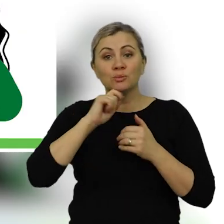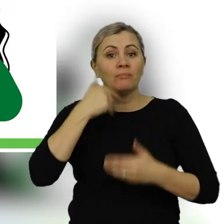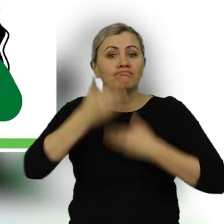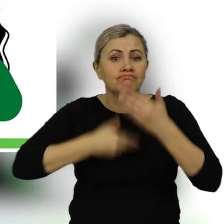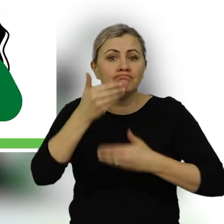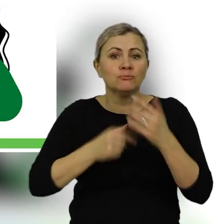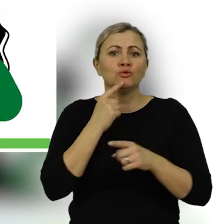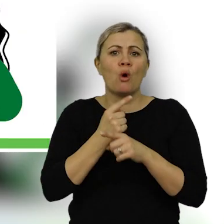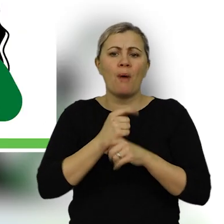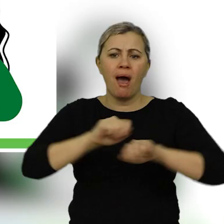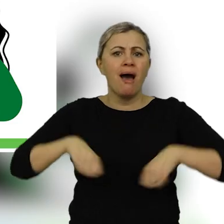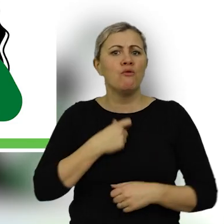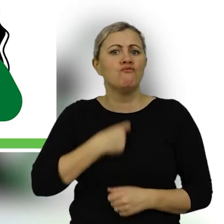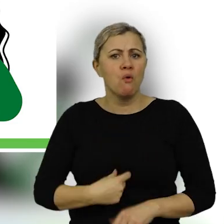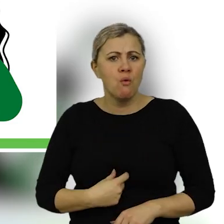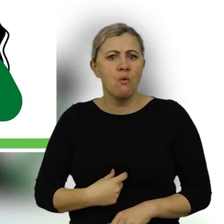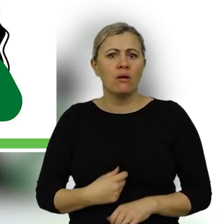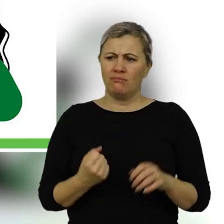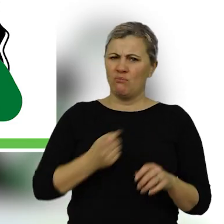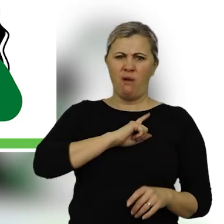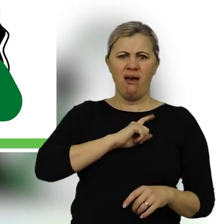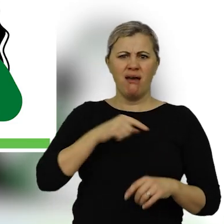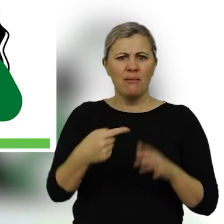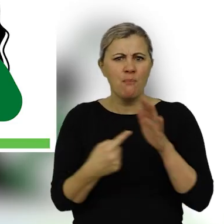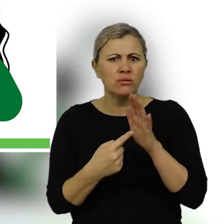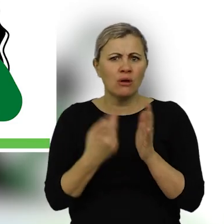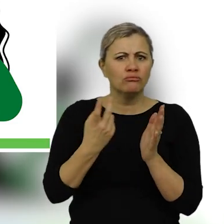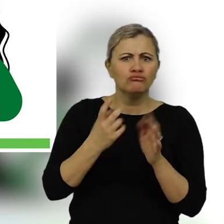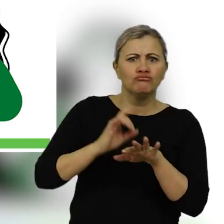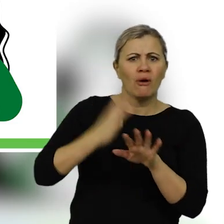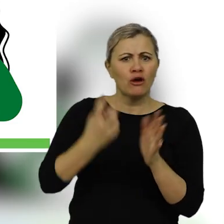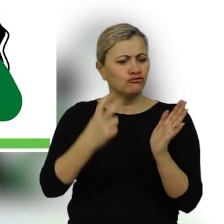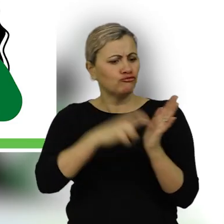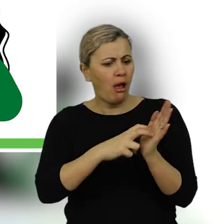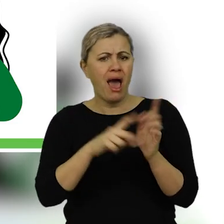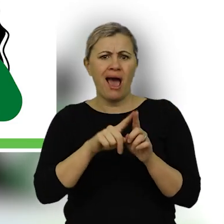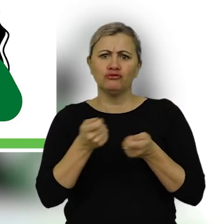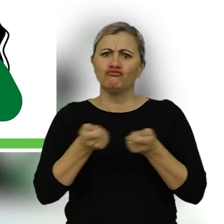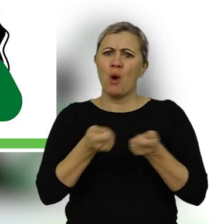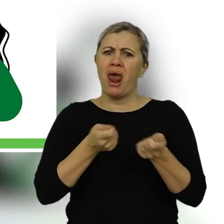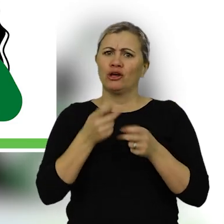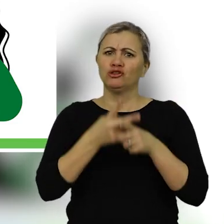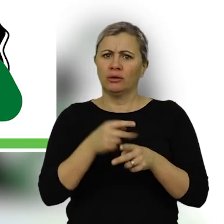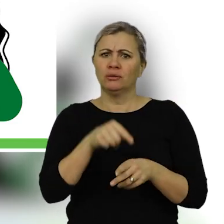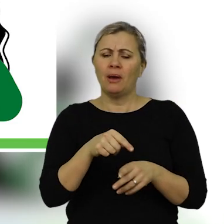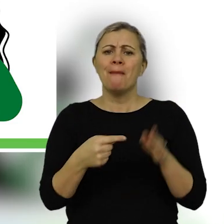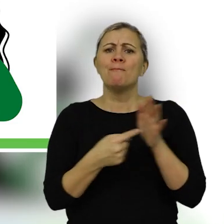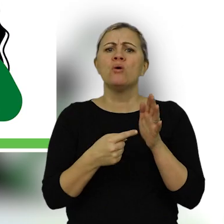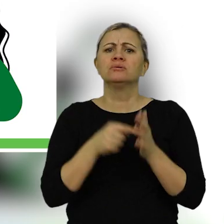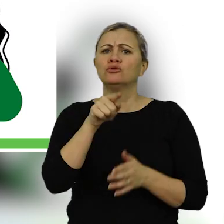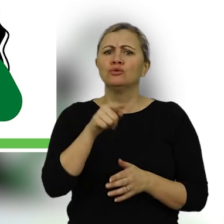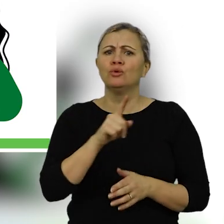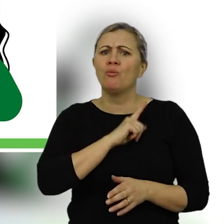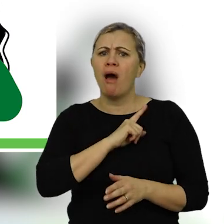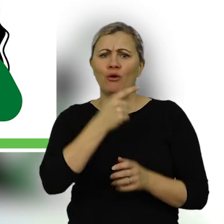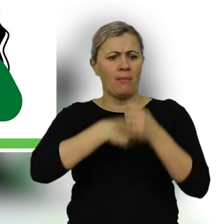so, I'm going to talk to you about our role, the purpose and importance of professional registration and regulation, why it is important